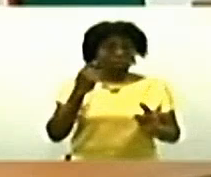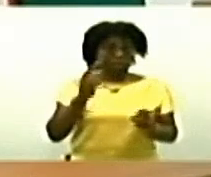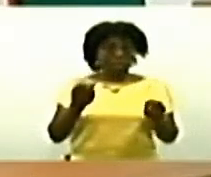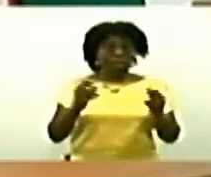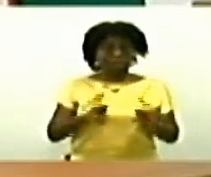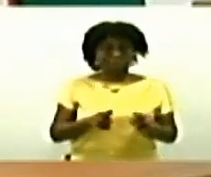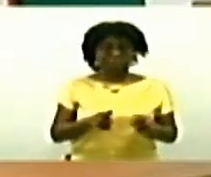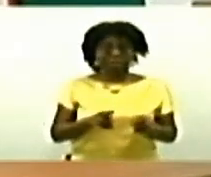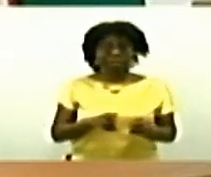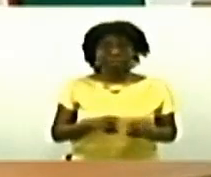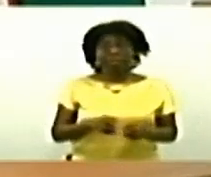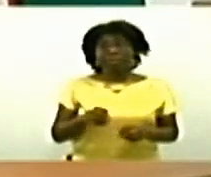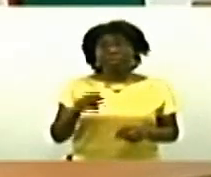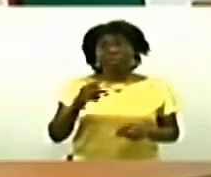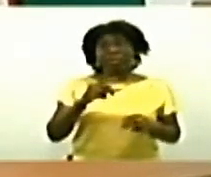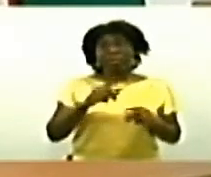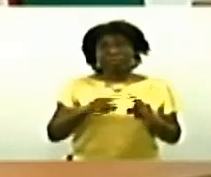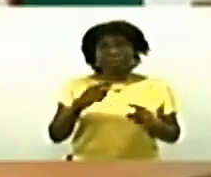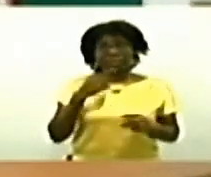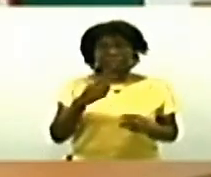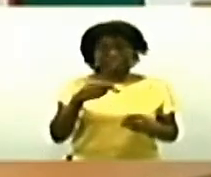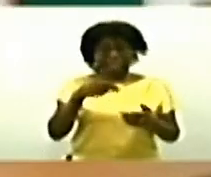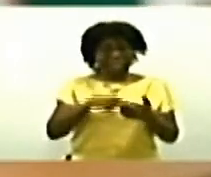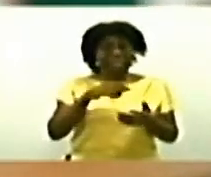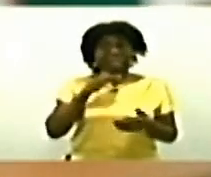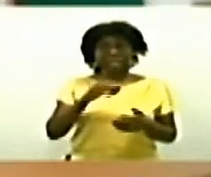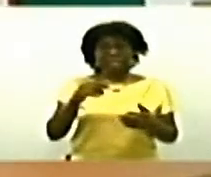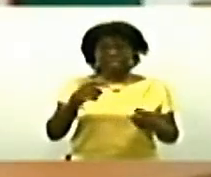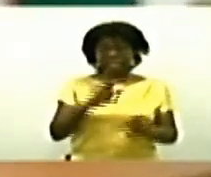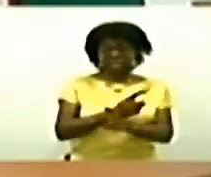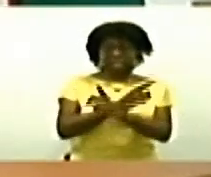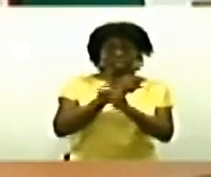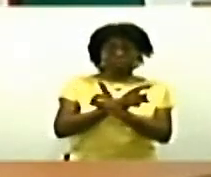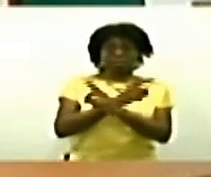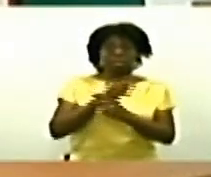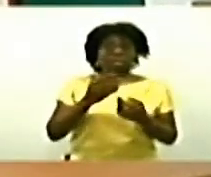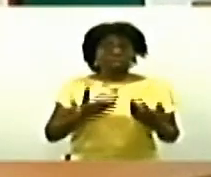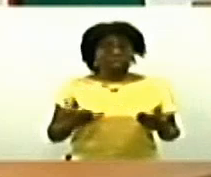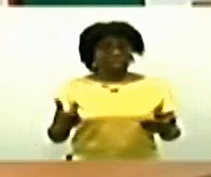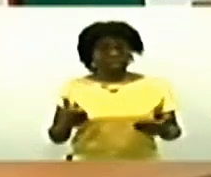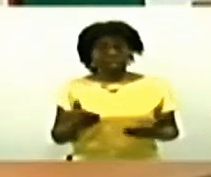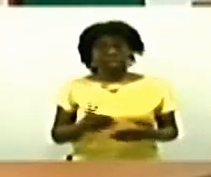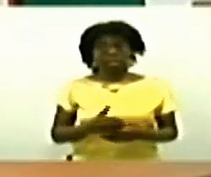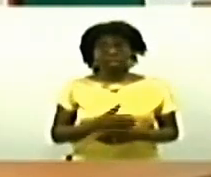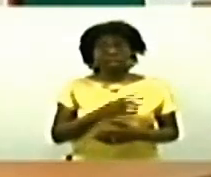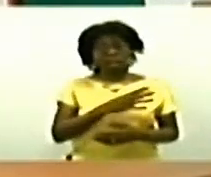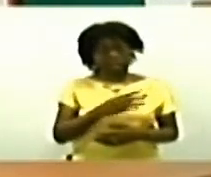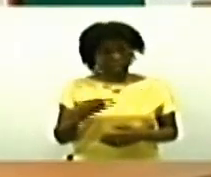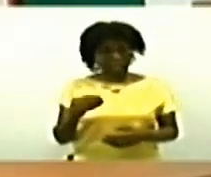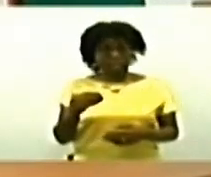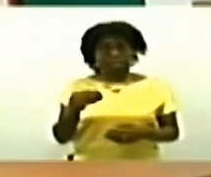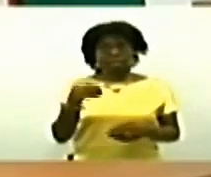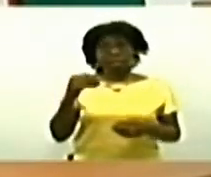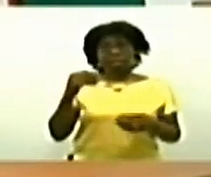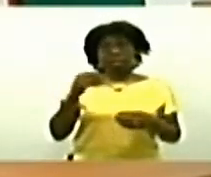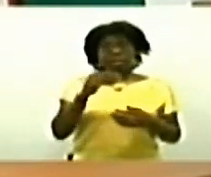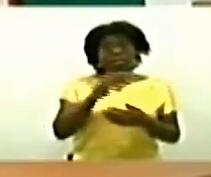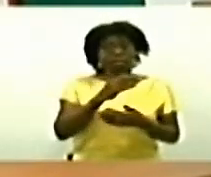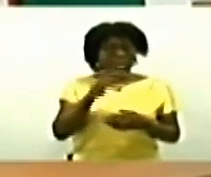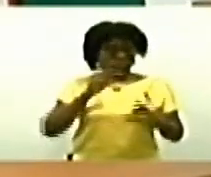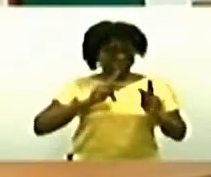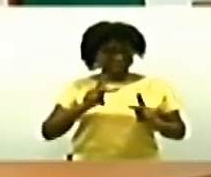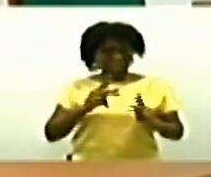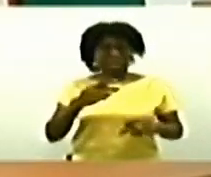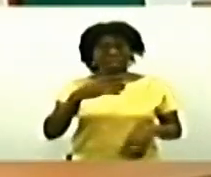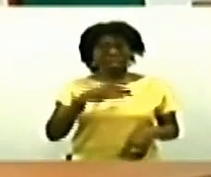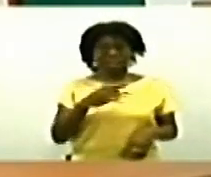there, but I'm saying to you, this is dangerous stuff. And our propensity towards disorder, we have to be